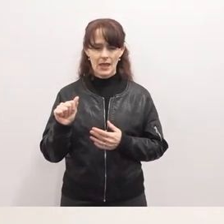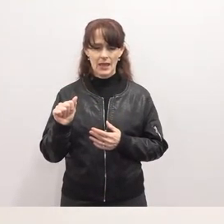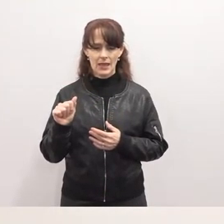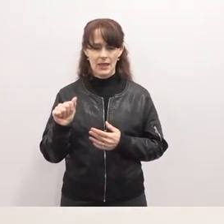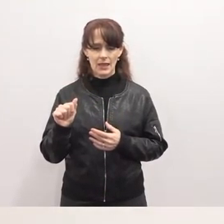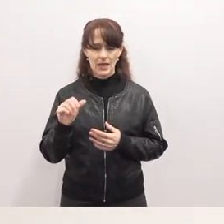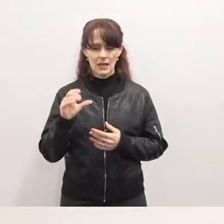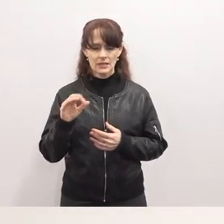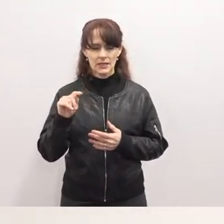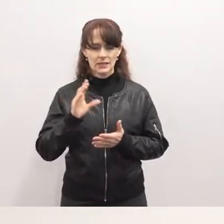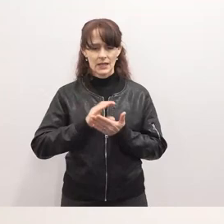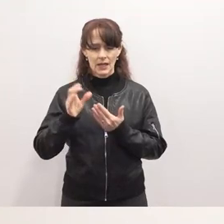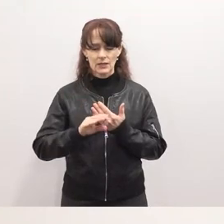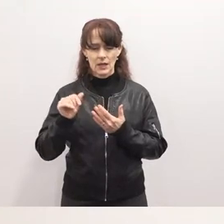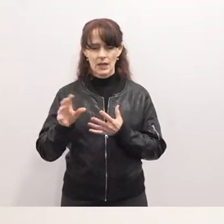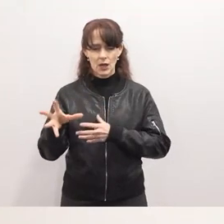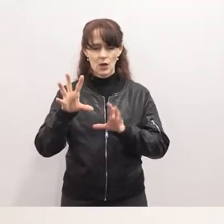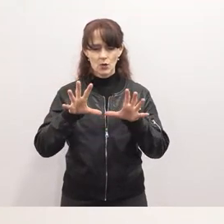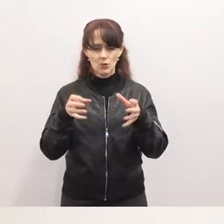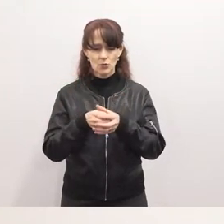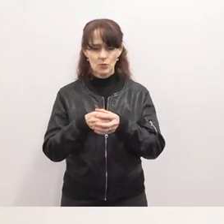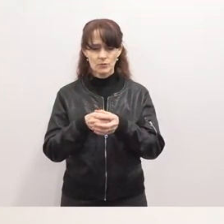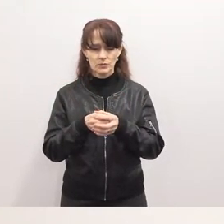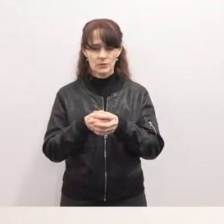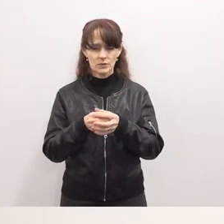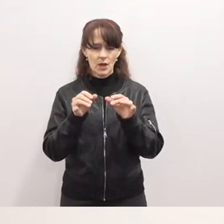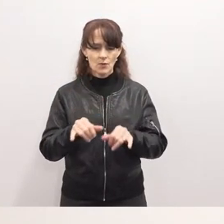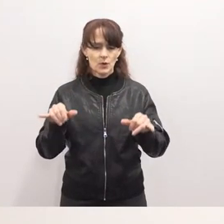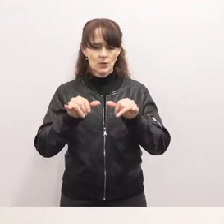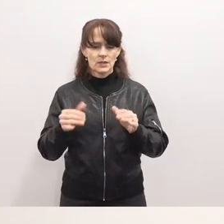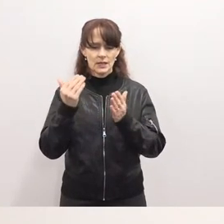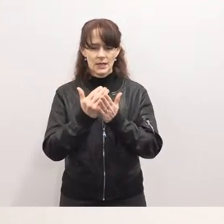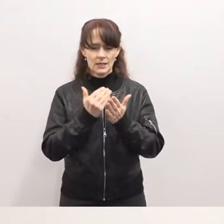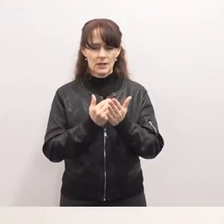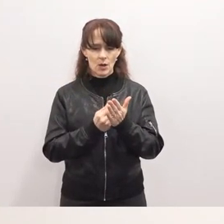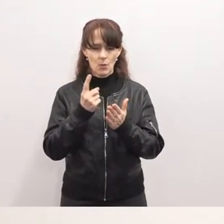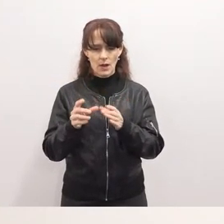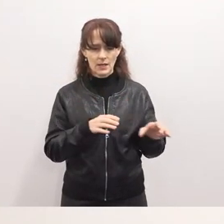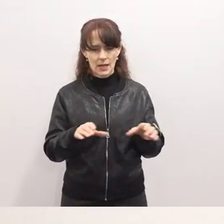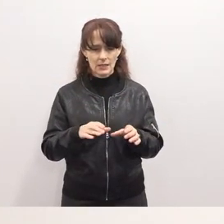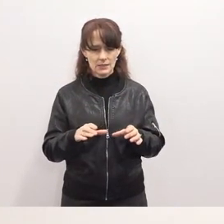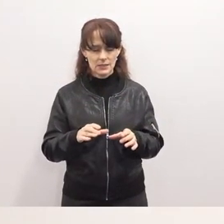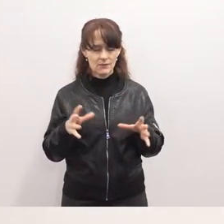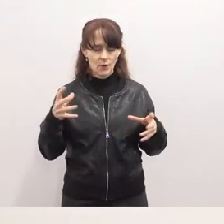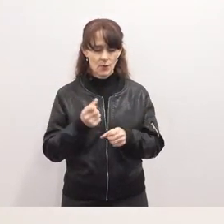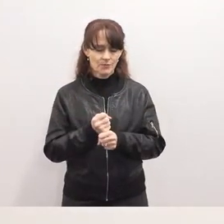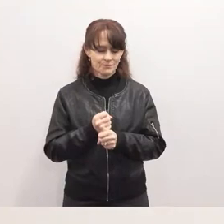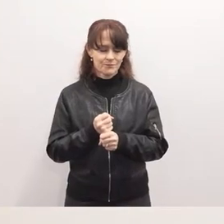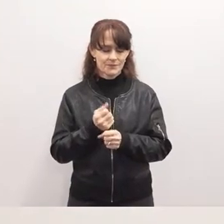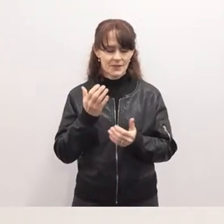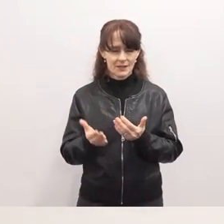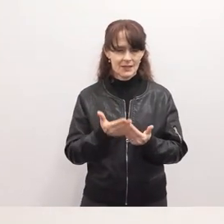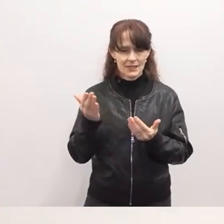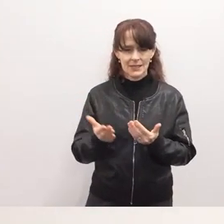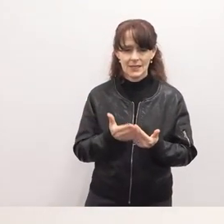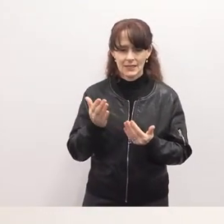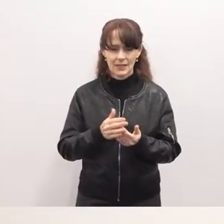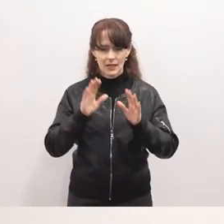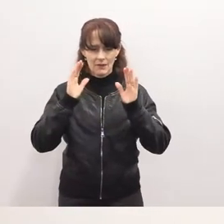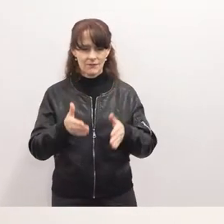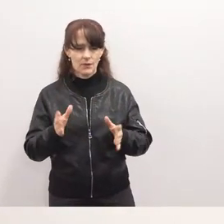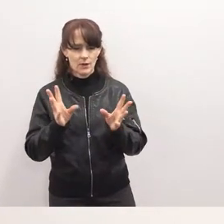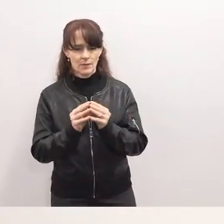This consent calendar groups the approval of routine agenda items into one action for efficiency and to allow the board to focus